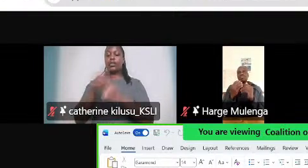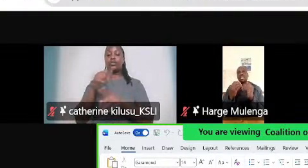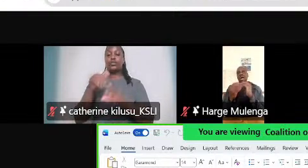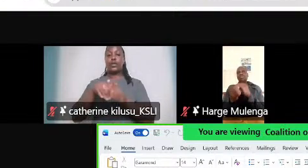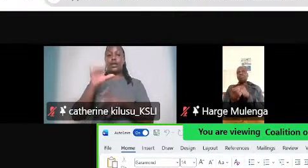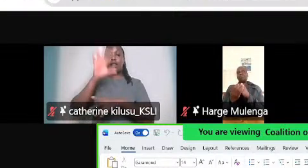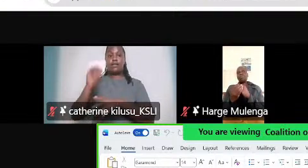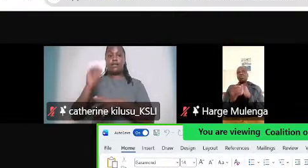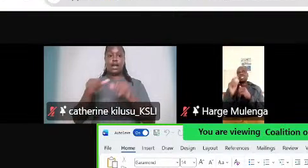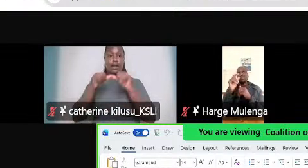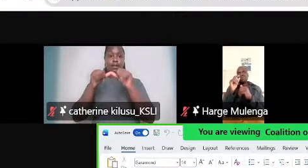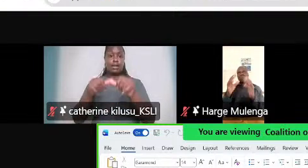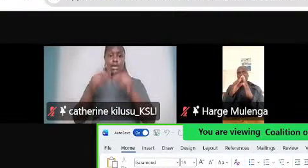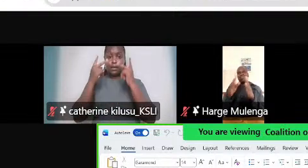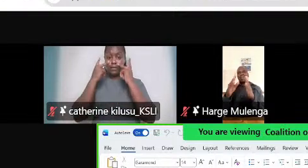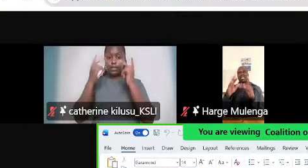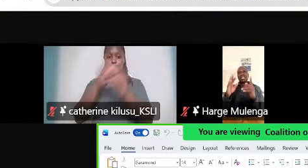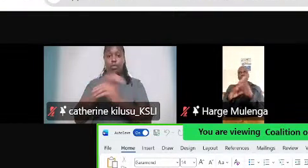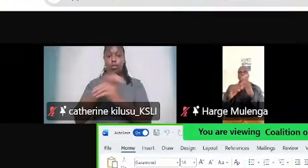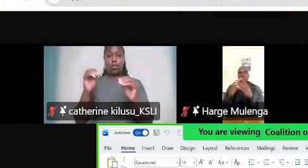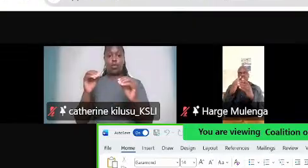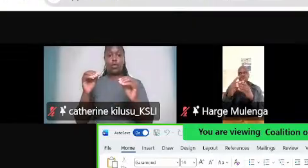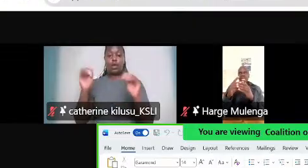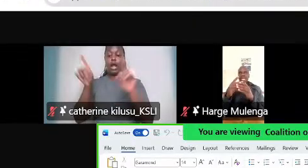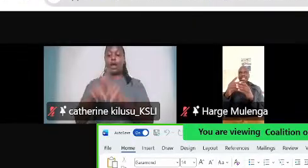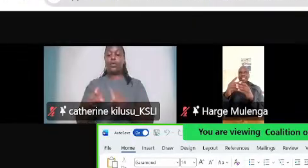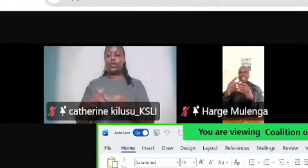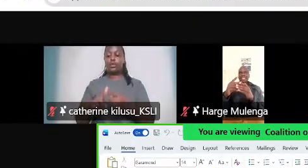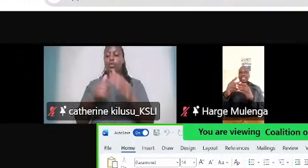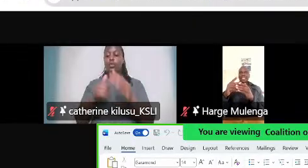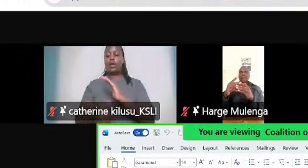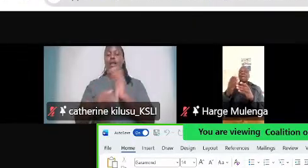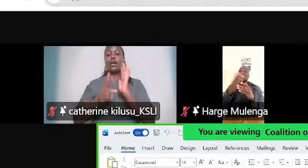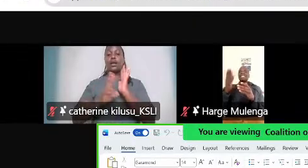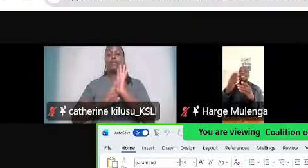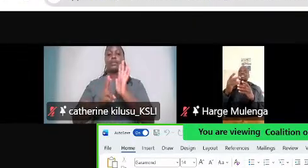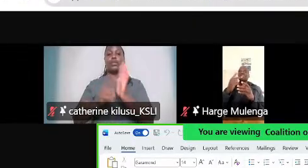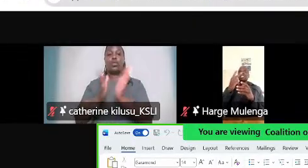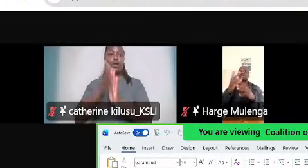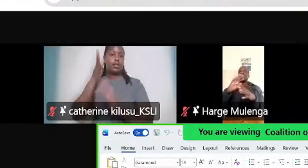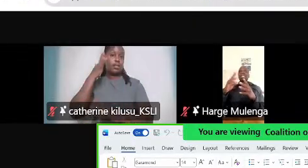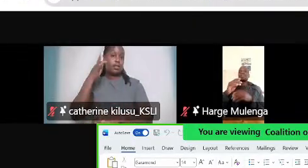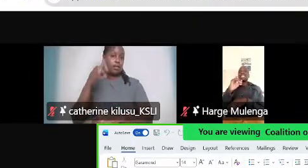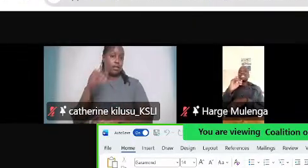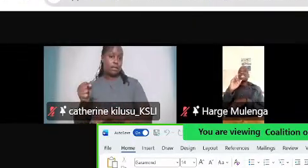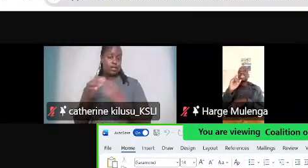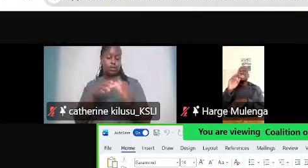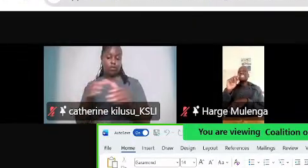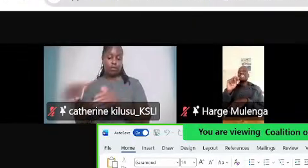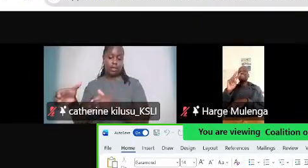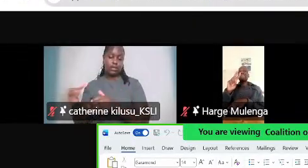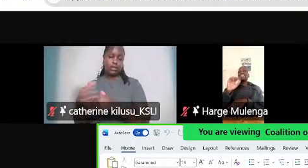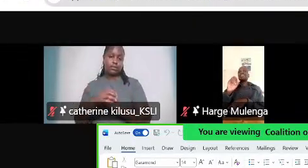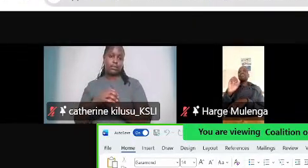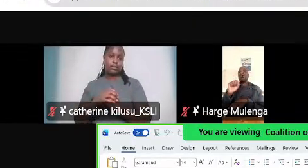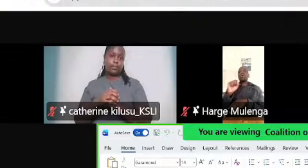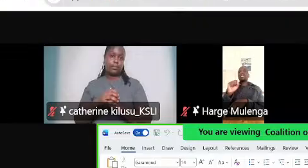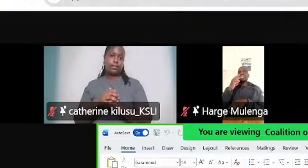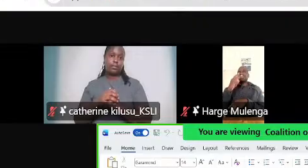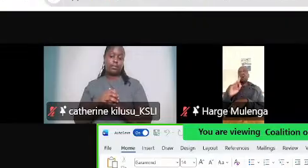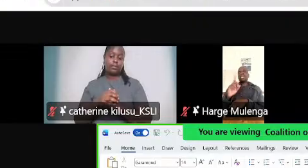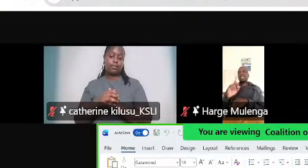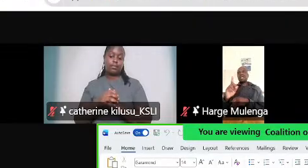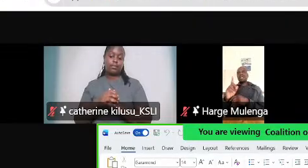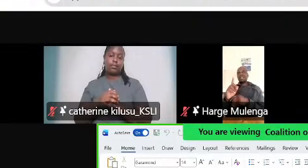invisible and are underrepresented in the feminist and women's movement. In your line of work, Josephine